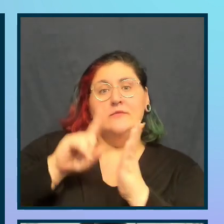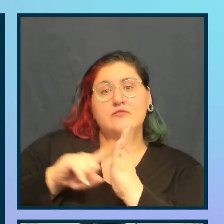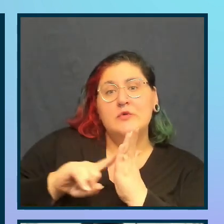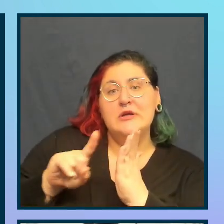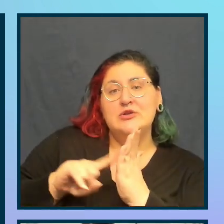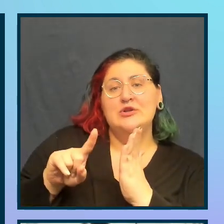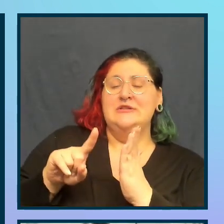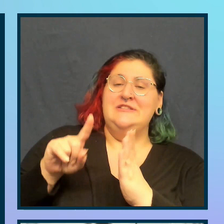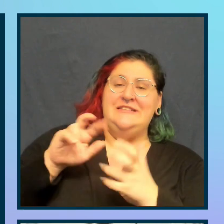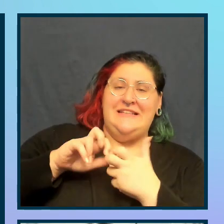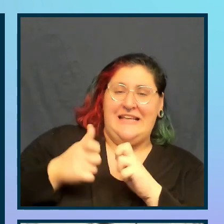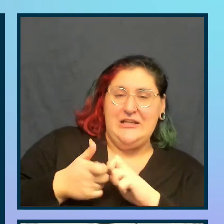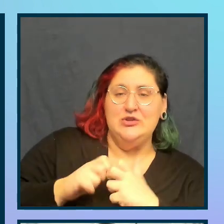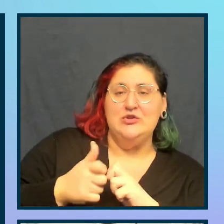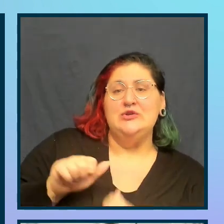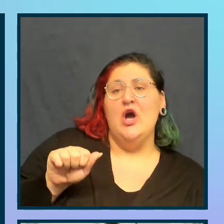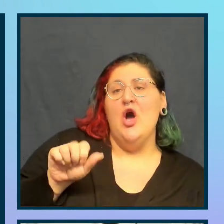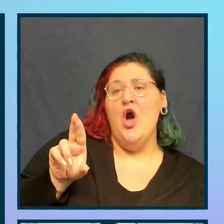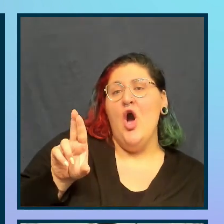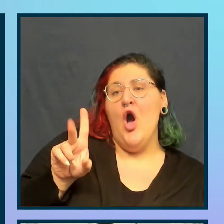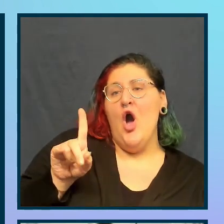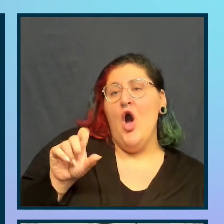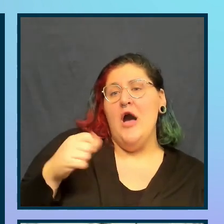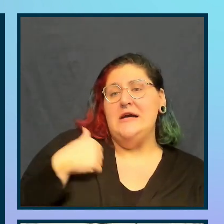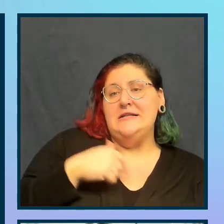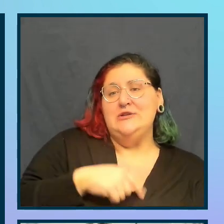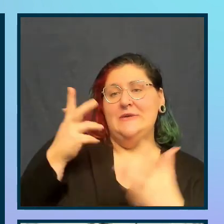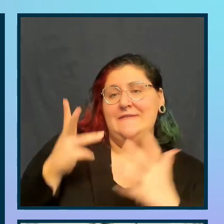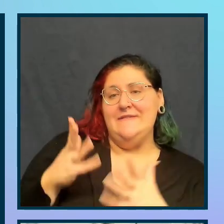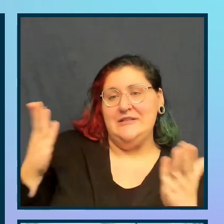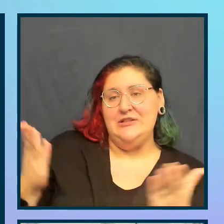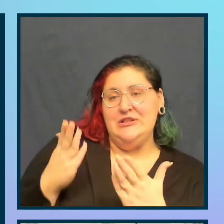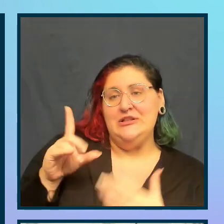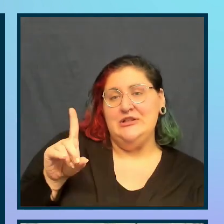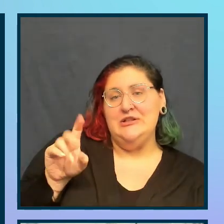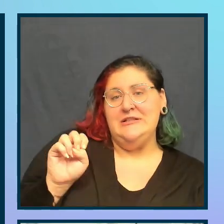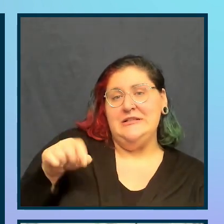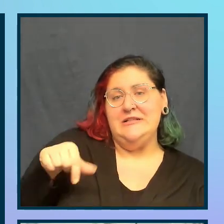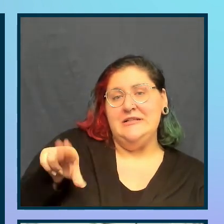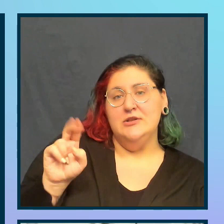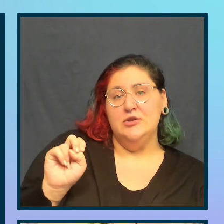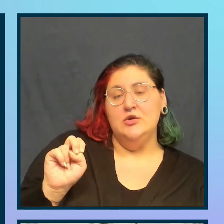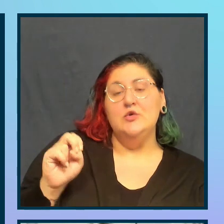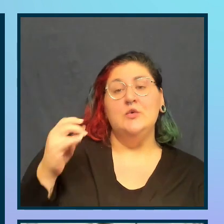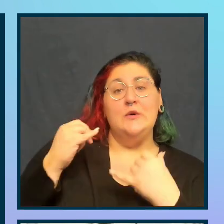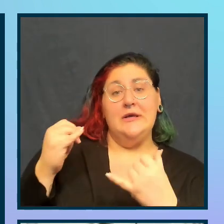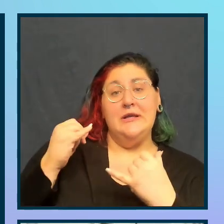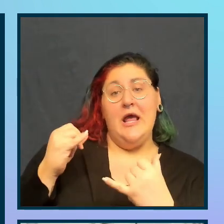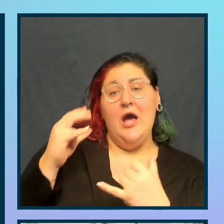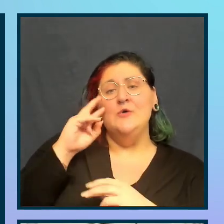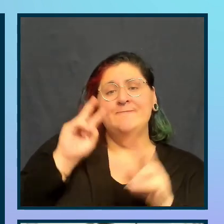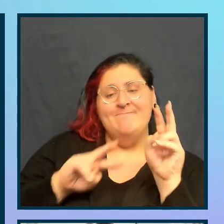Deque. So looking at thousands of pages, hundreds and hundreds of clients, how many of the issues when we were